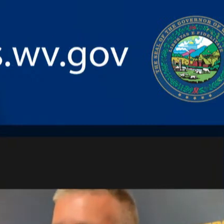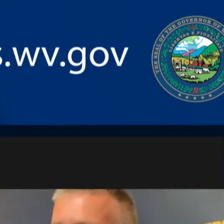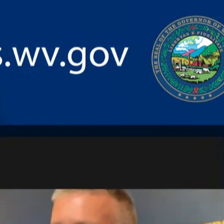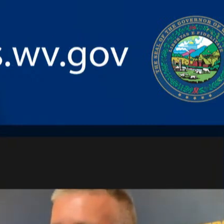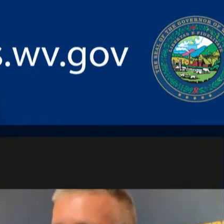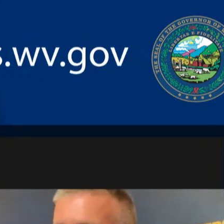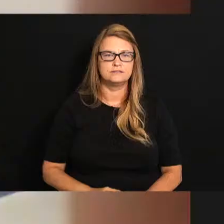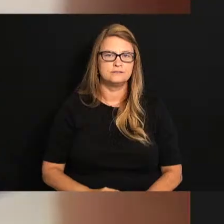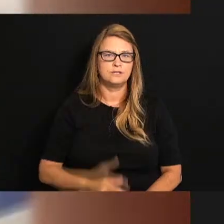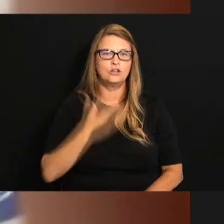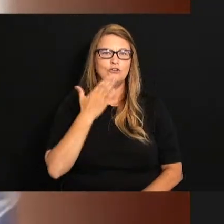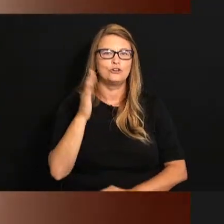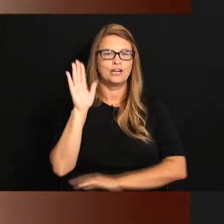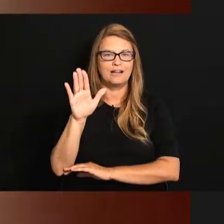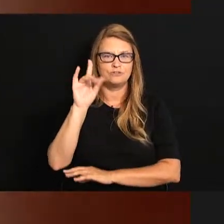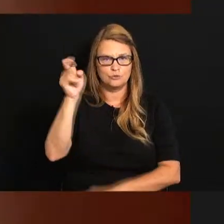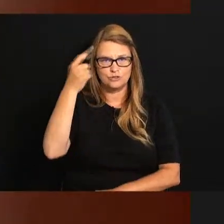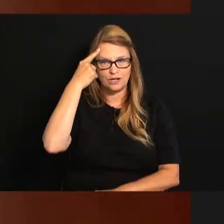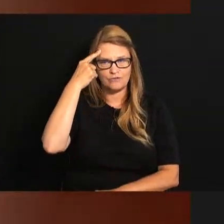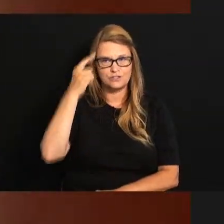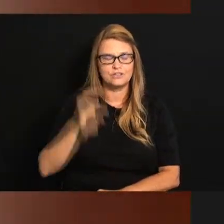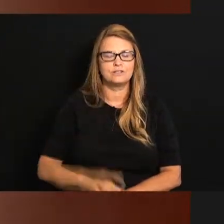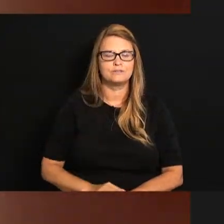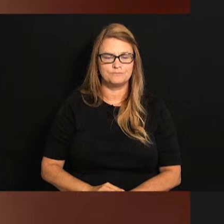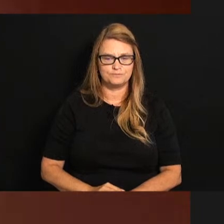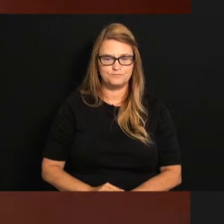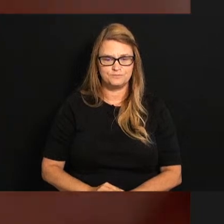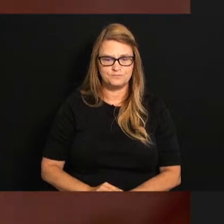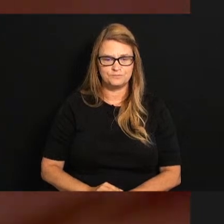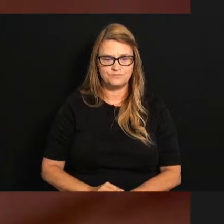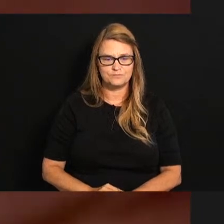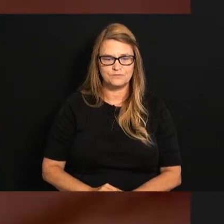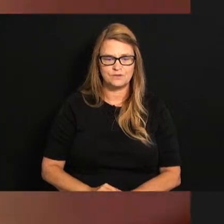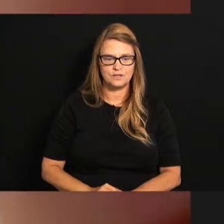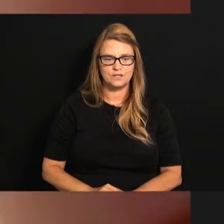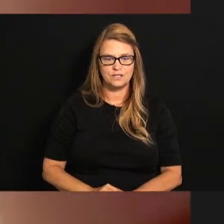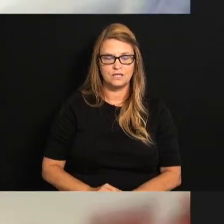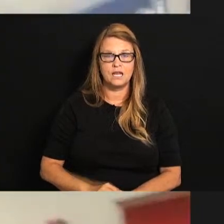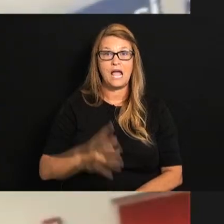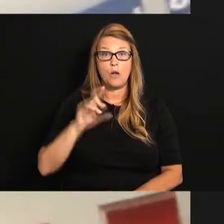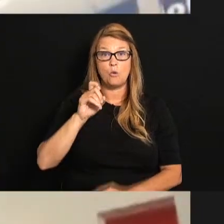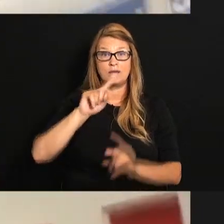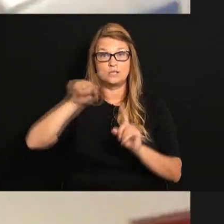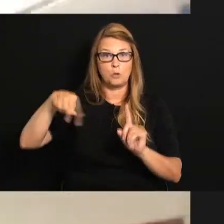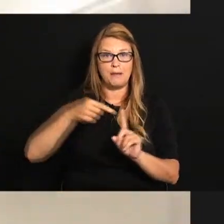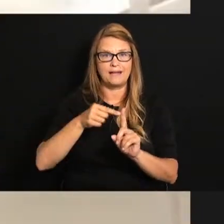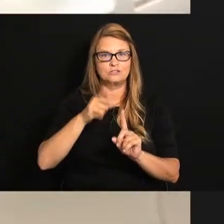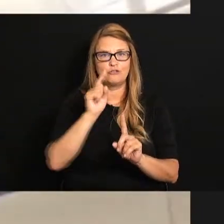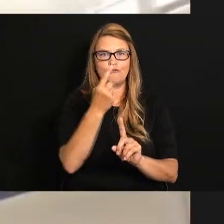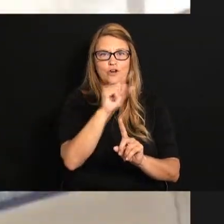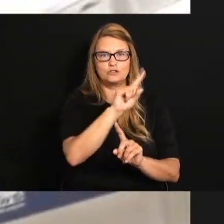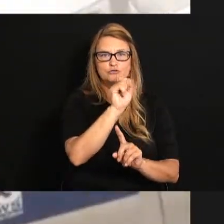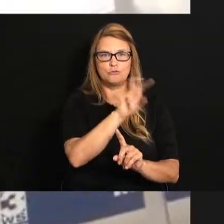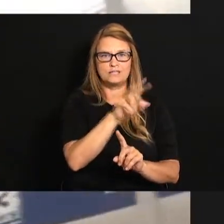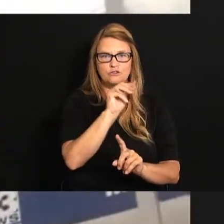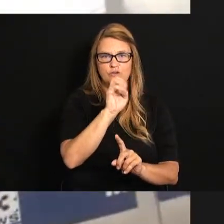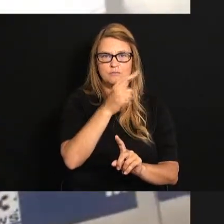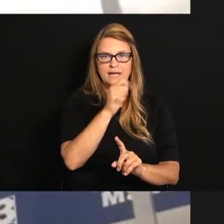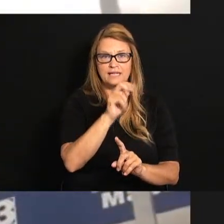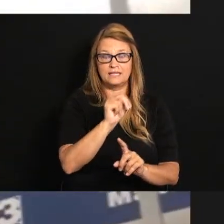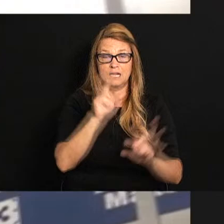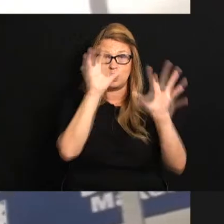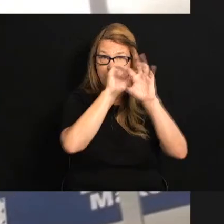Good afternoon, Governor, and other folks in the room. I want to circle back to Megan's first question to Governor, because what